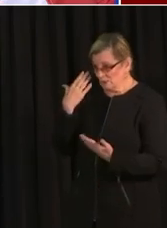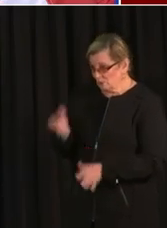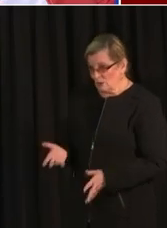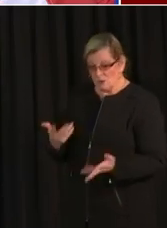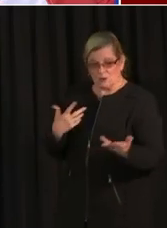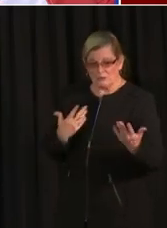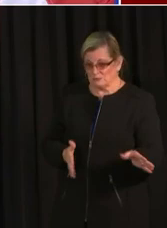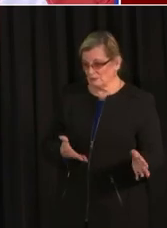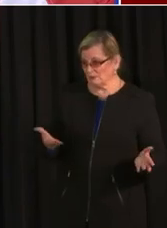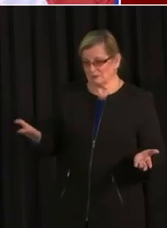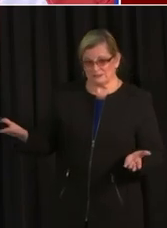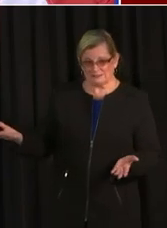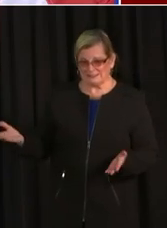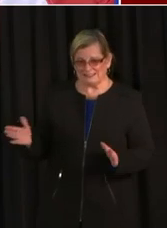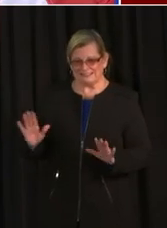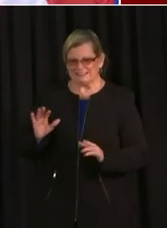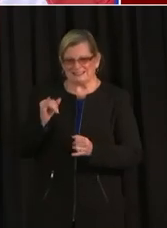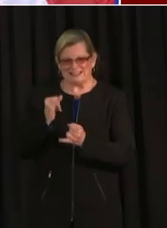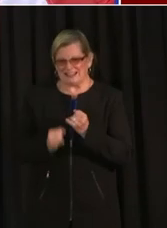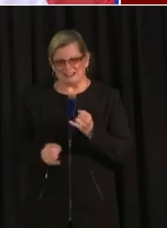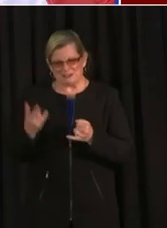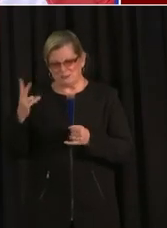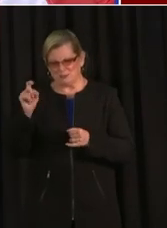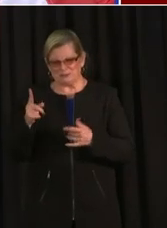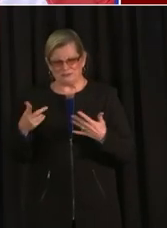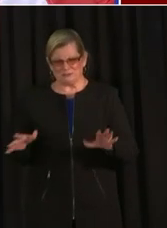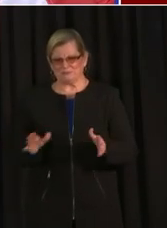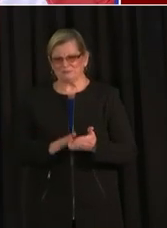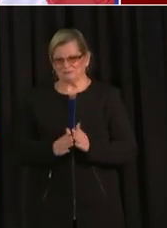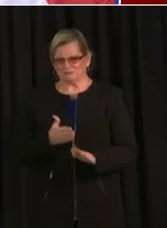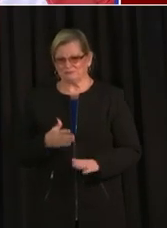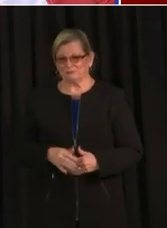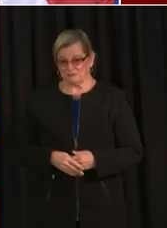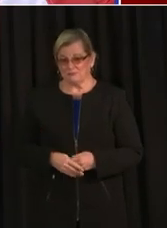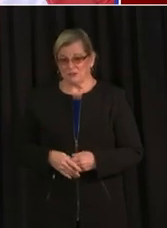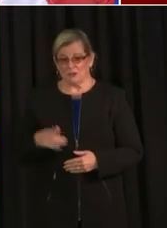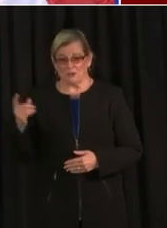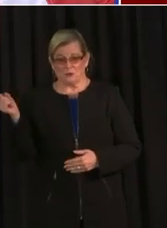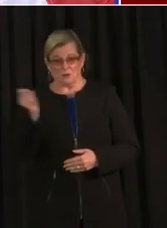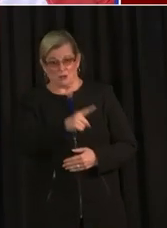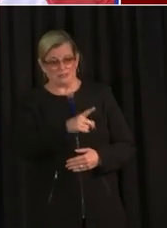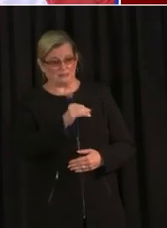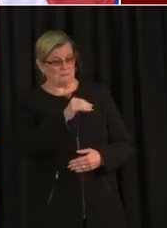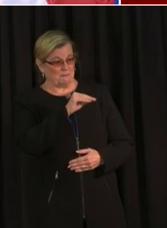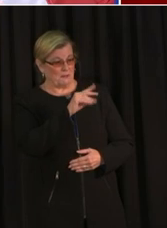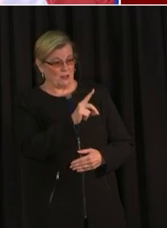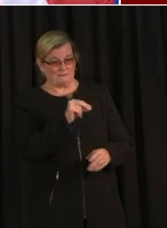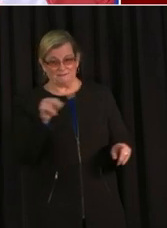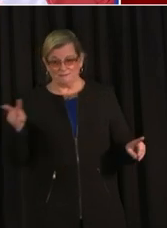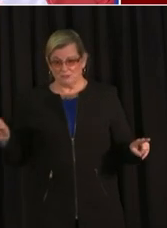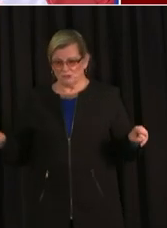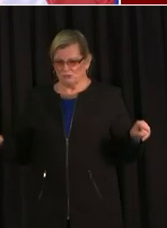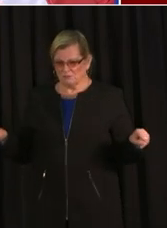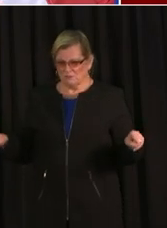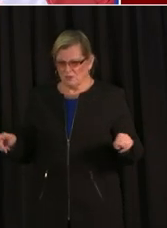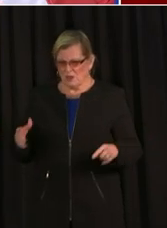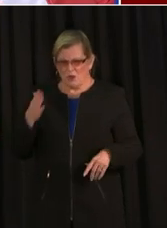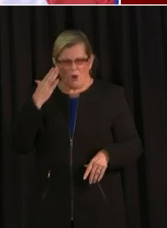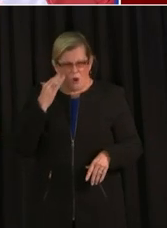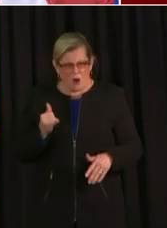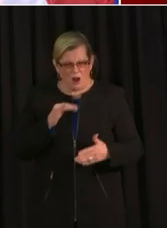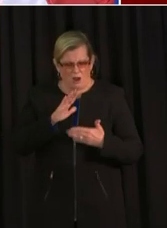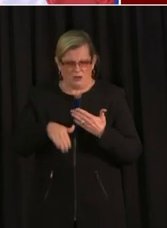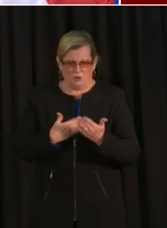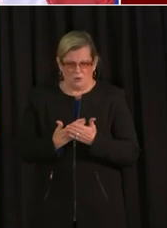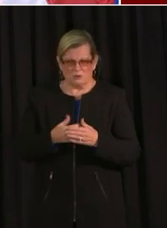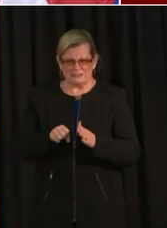Okay, the last two. Yes, ma'am. Back to the question about Maryland and Virginia. Can you talk about why the whole states of